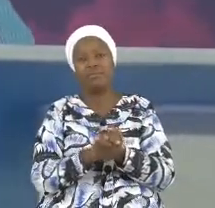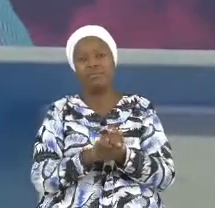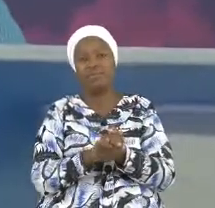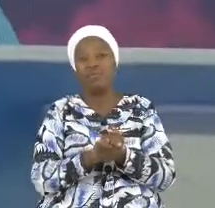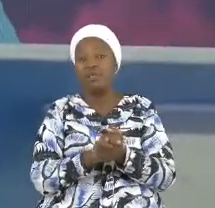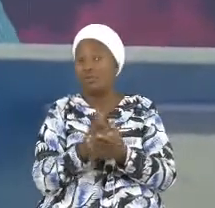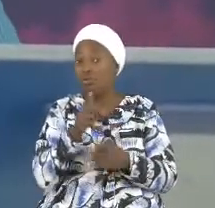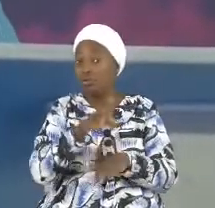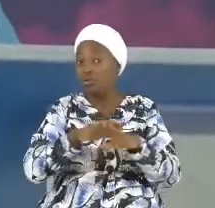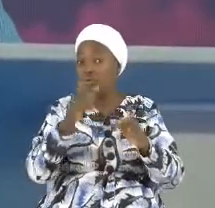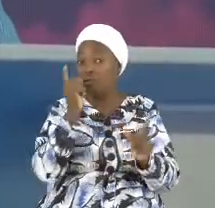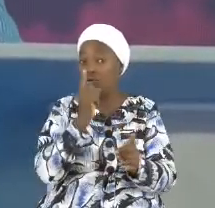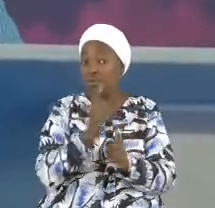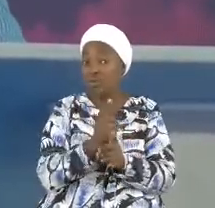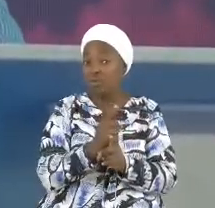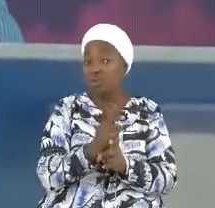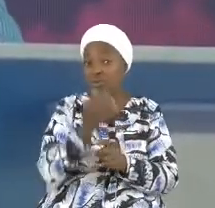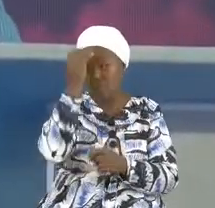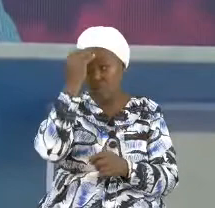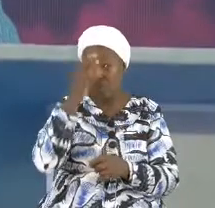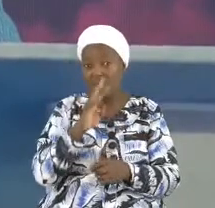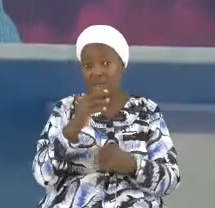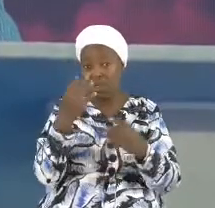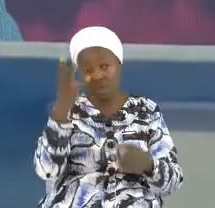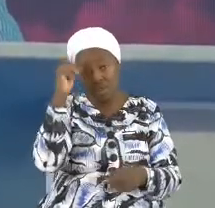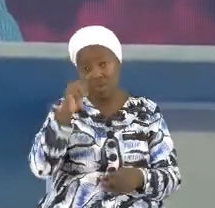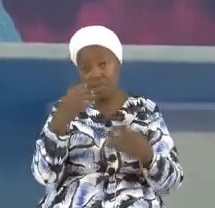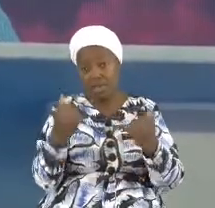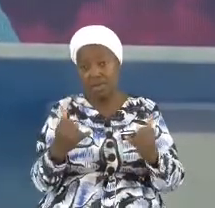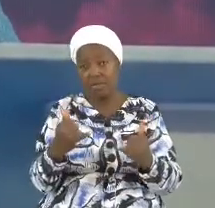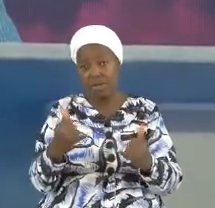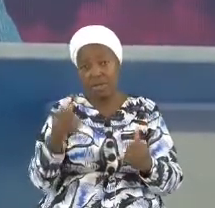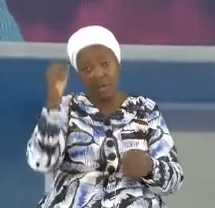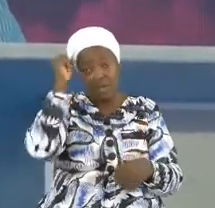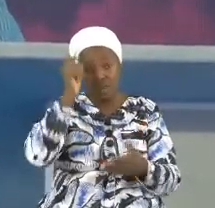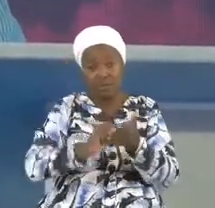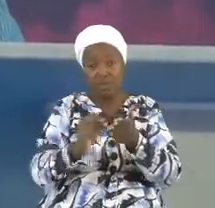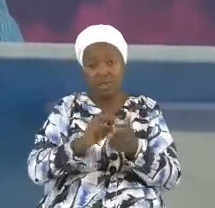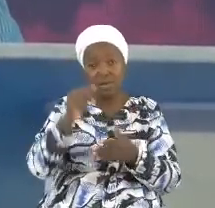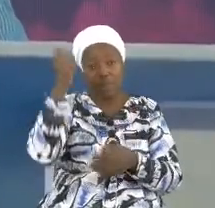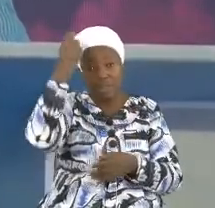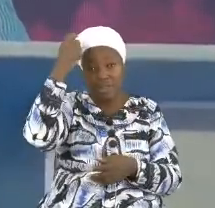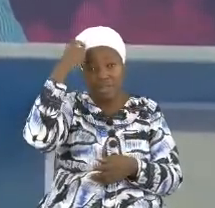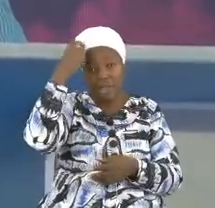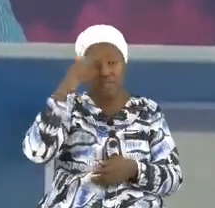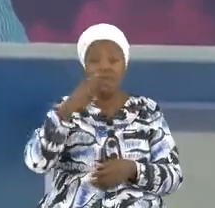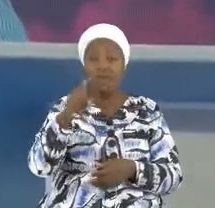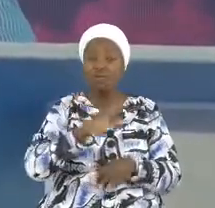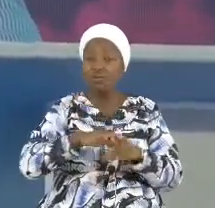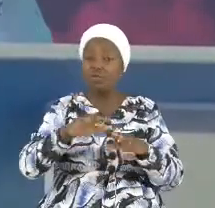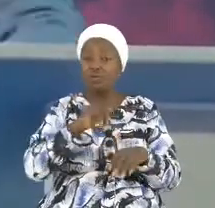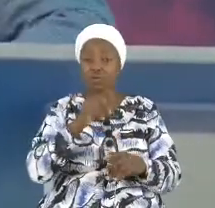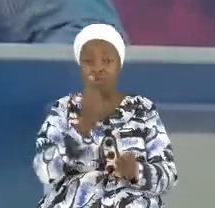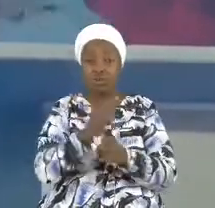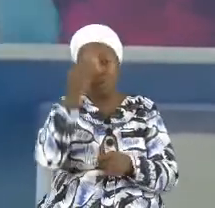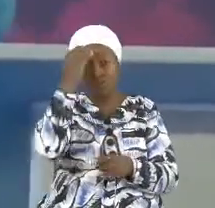his writing, mentally. You just don't know him now,